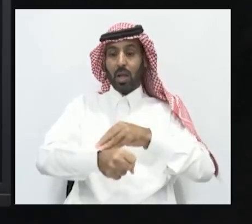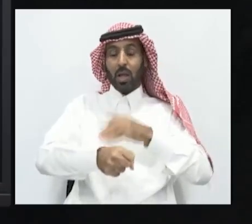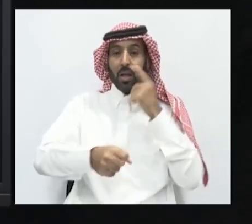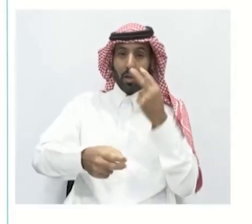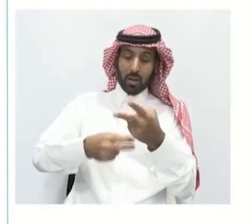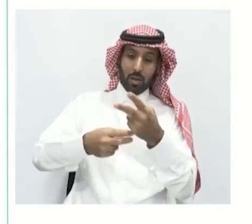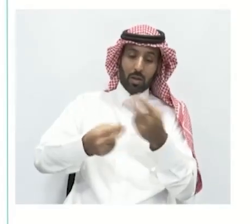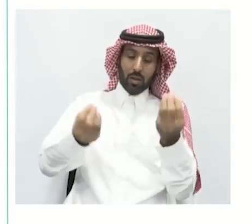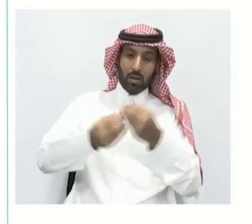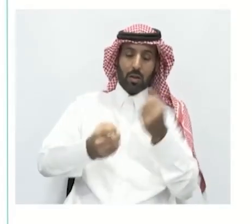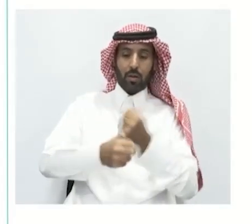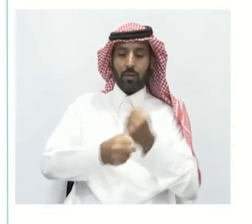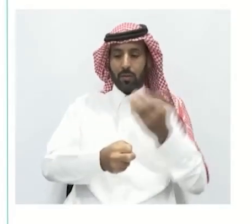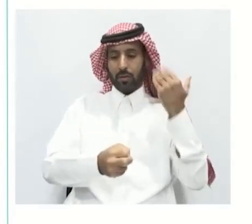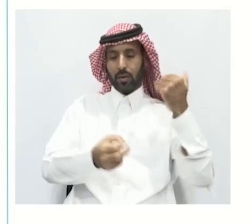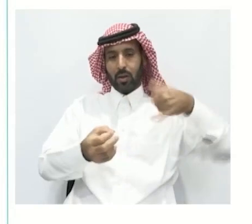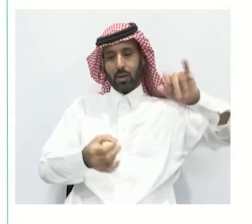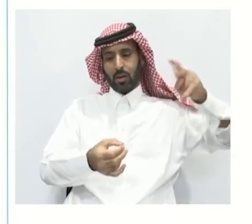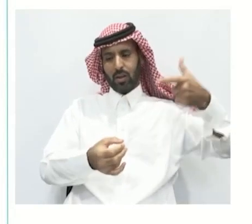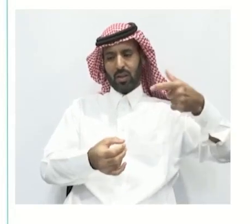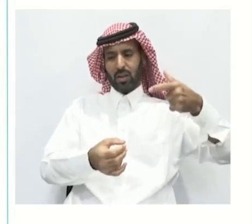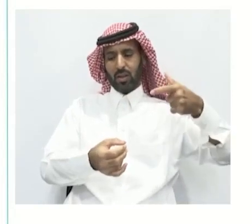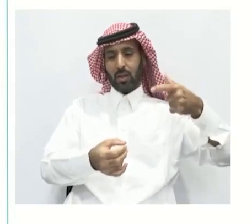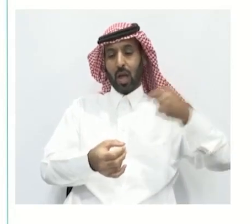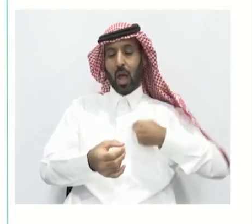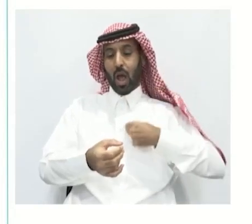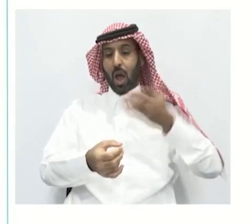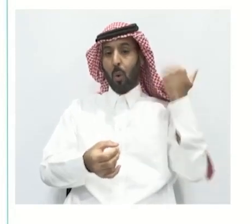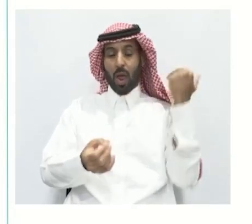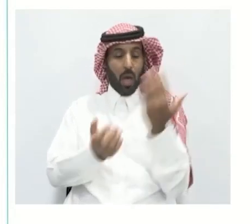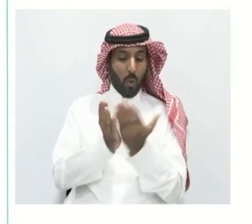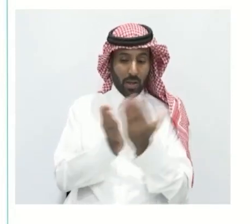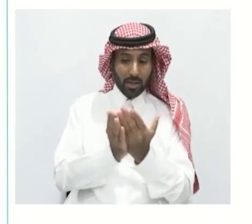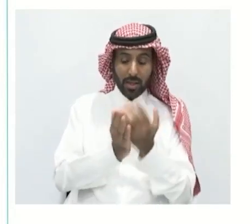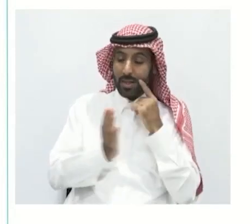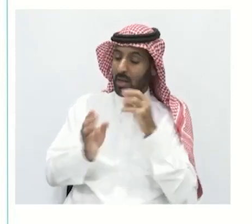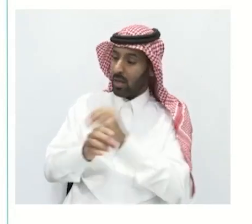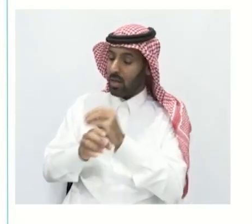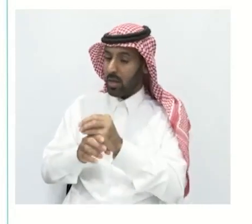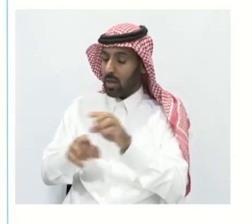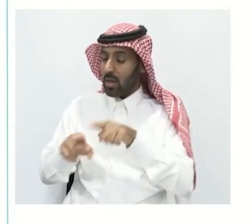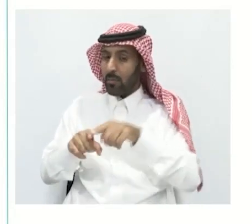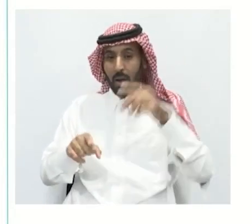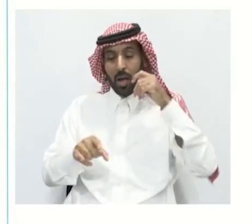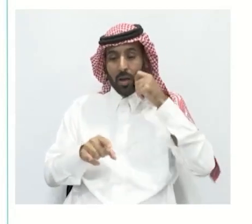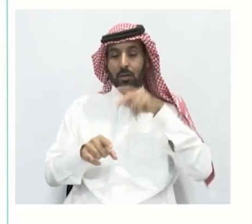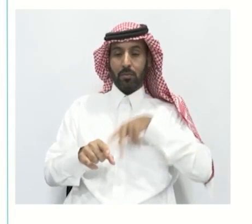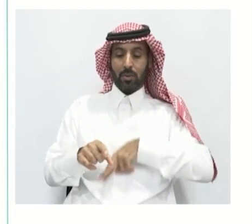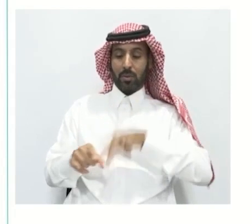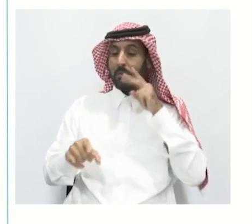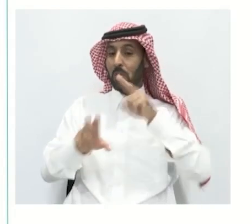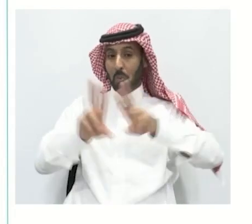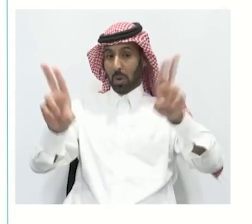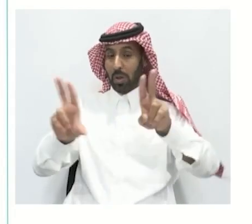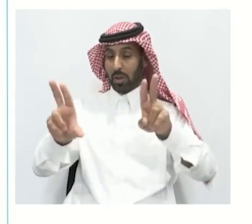we use the past progressive. While I was studying, my brother was watching TV. Of